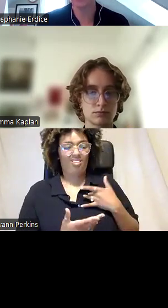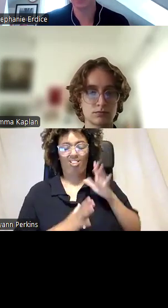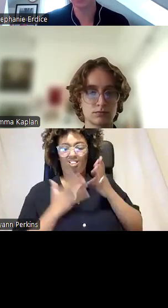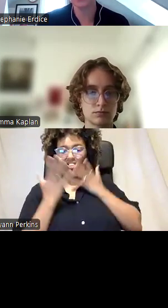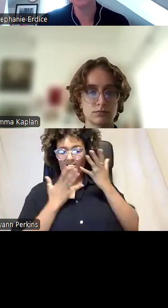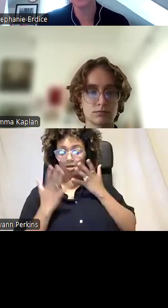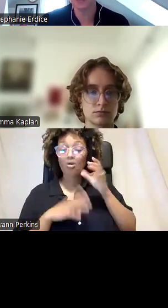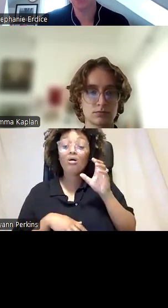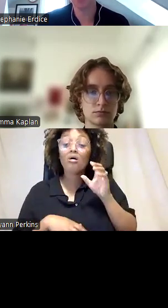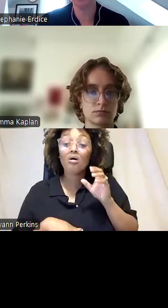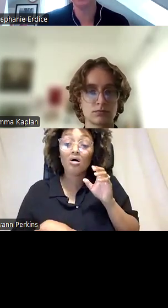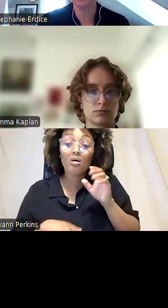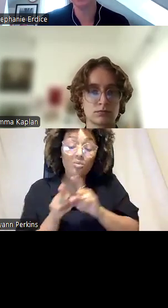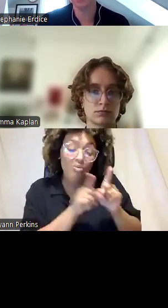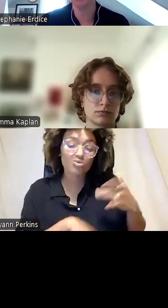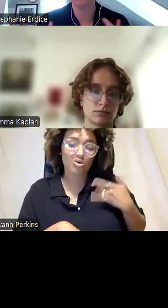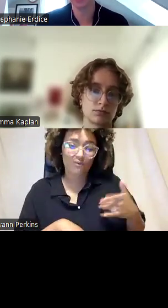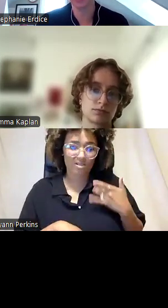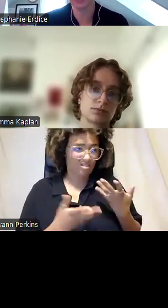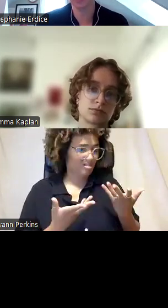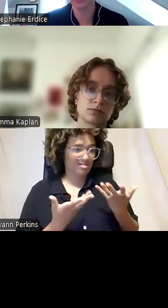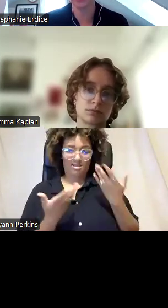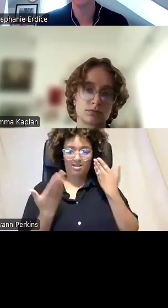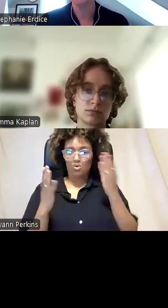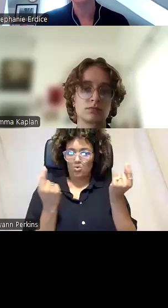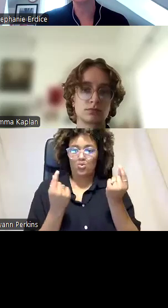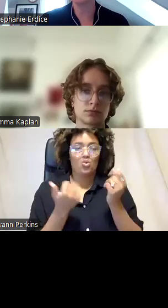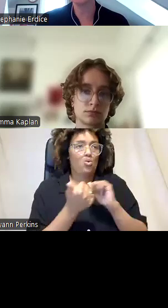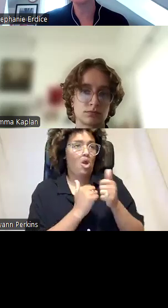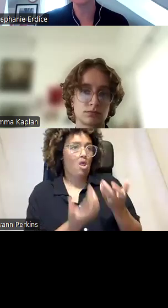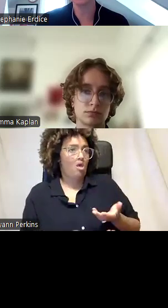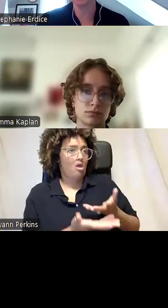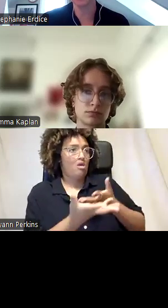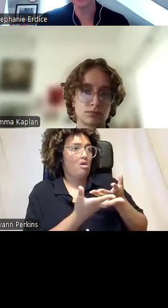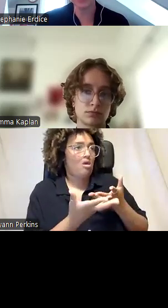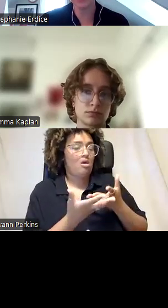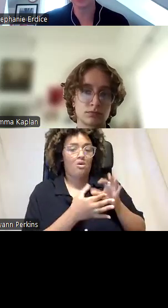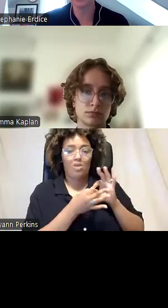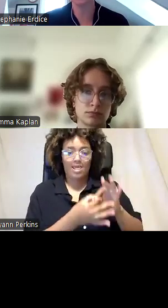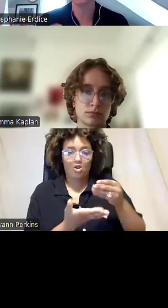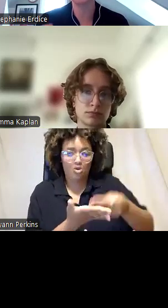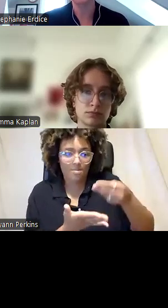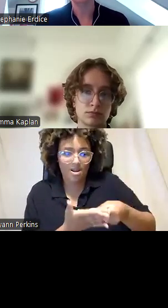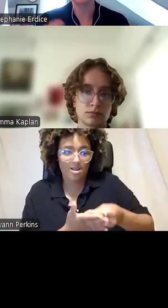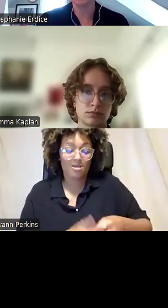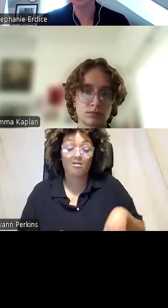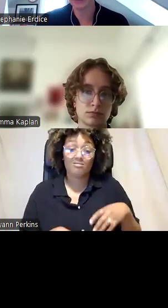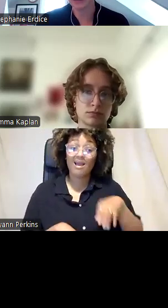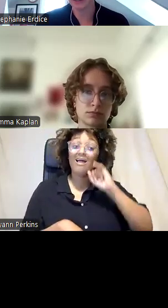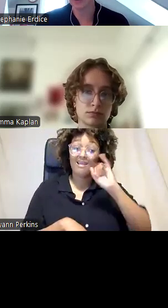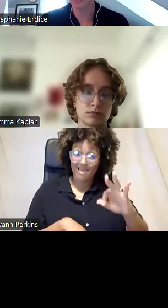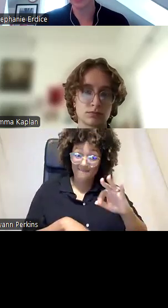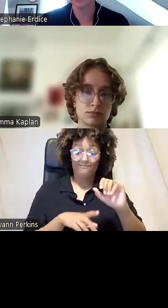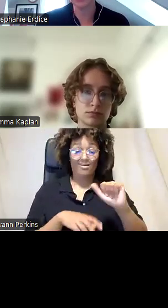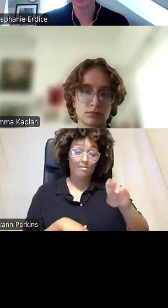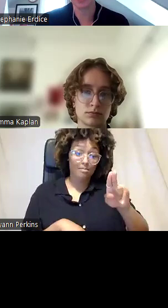that are available to assist them with their financial situation. So they may be dealing with an abusive situation, they may be